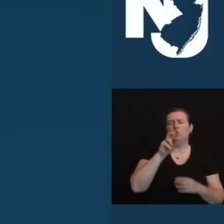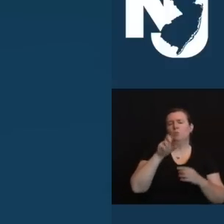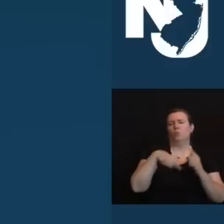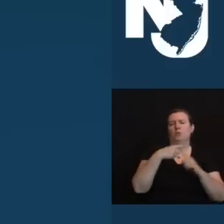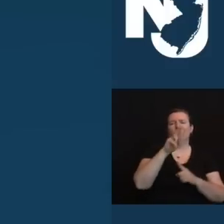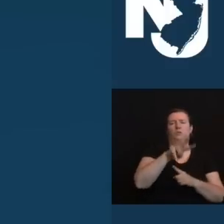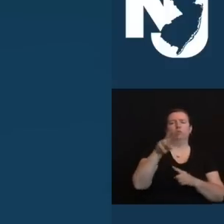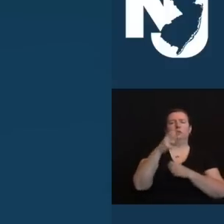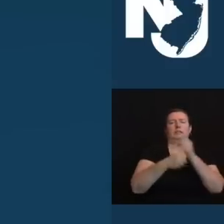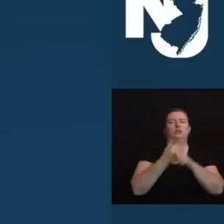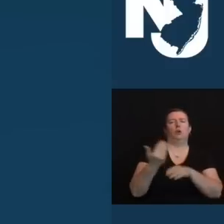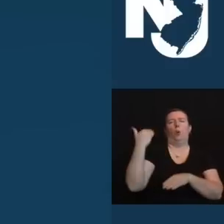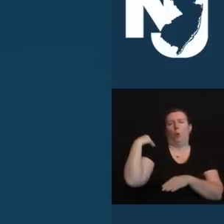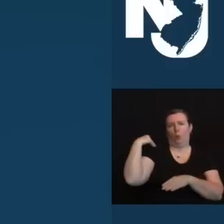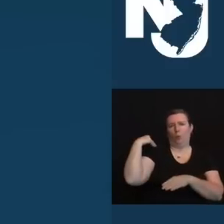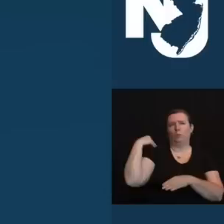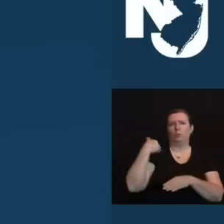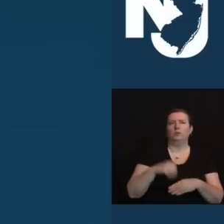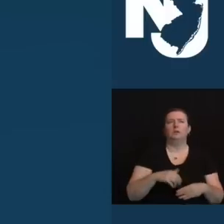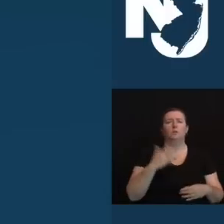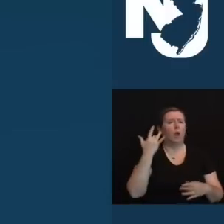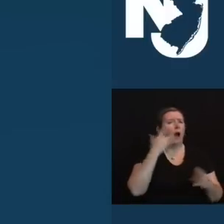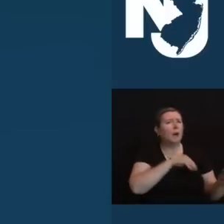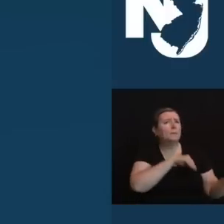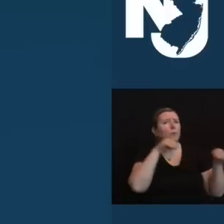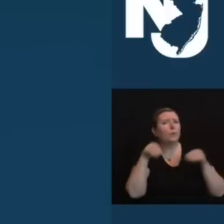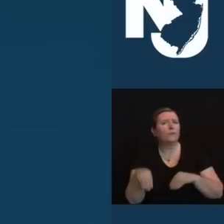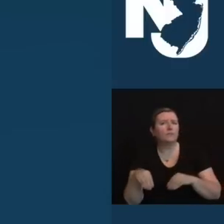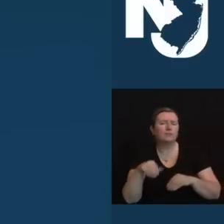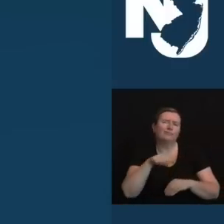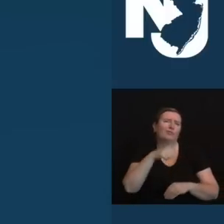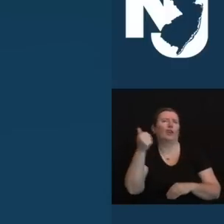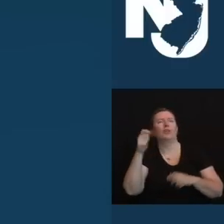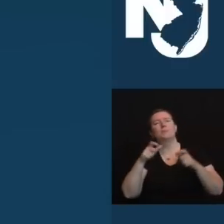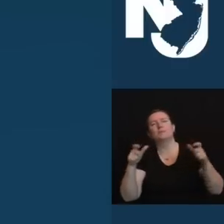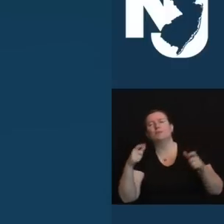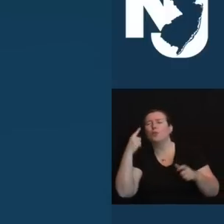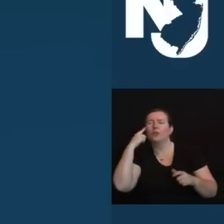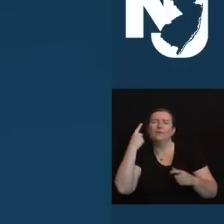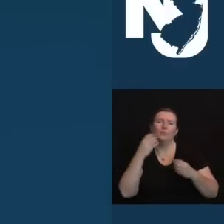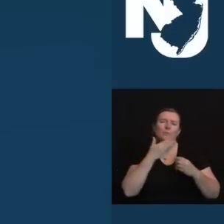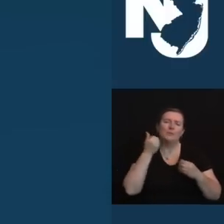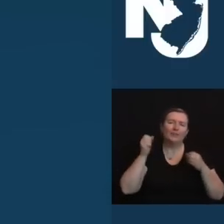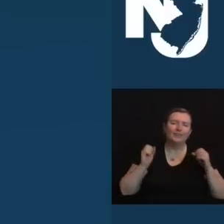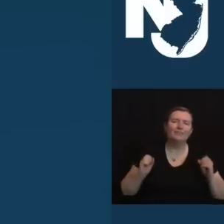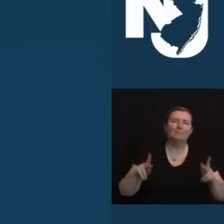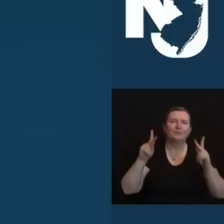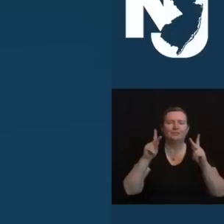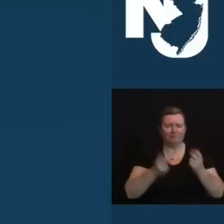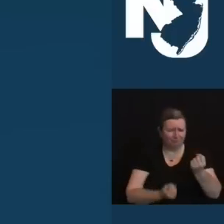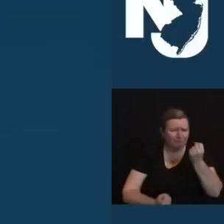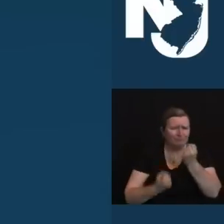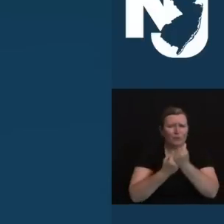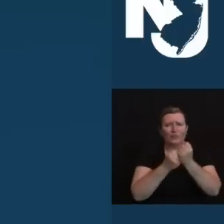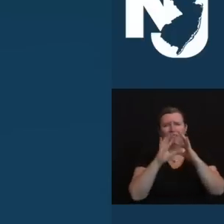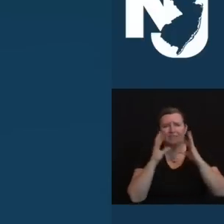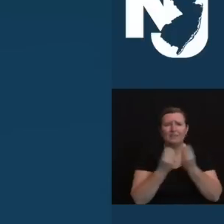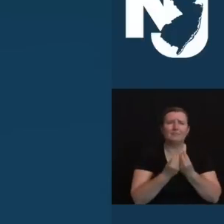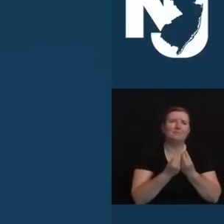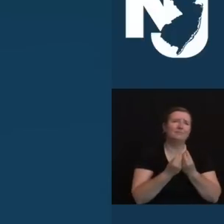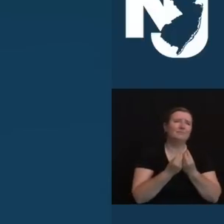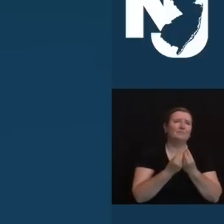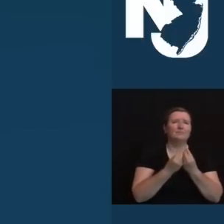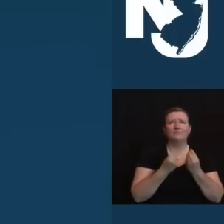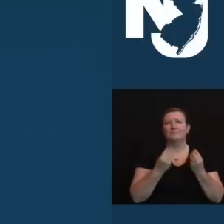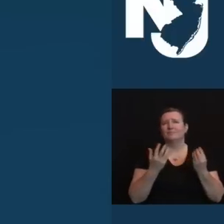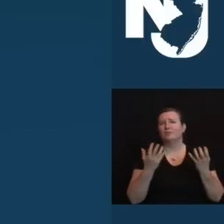the same reason that so many others have come here, to find better opportunities to provide for his family and to live out his